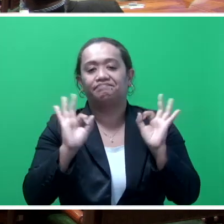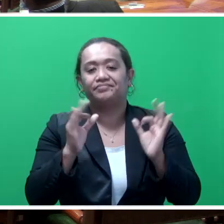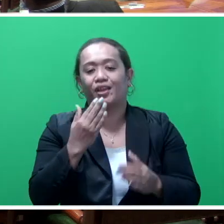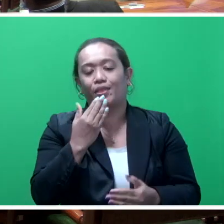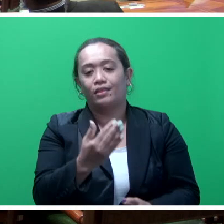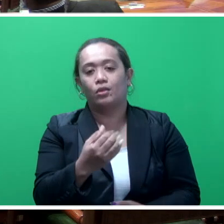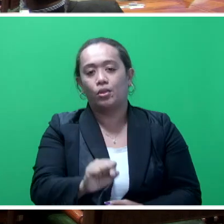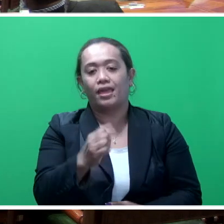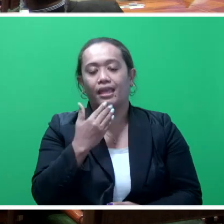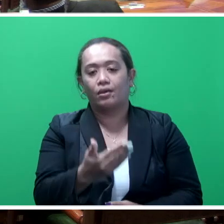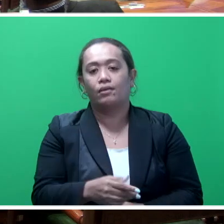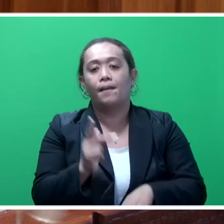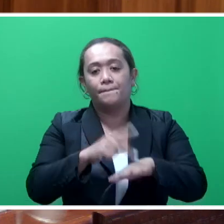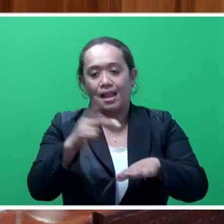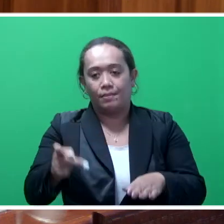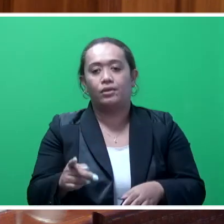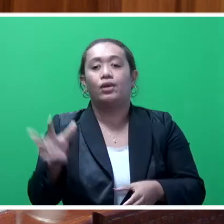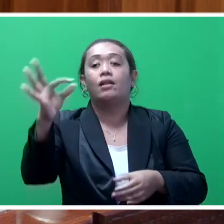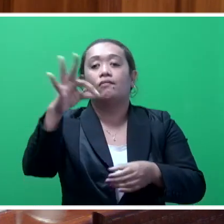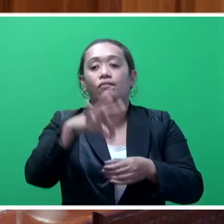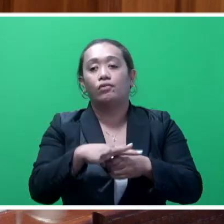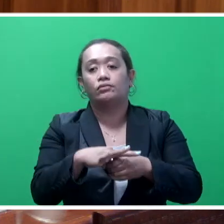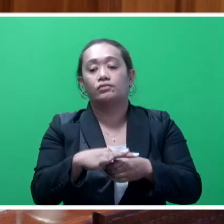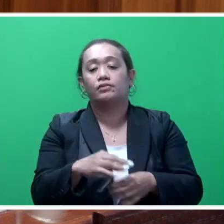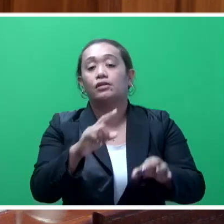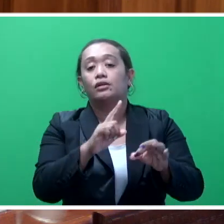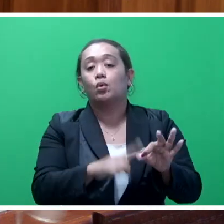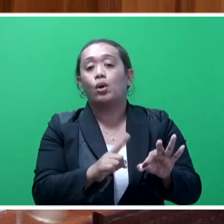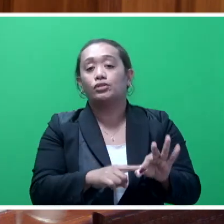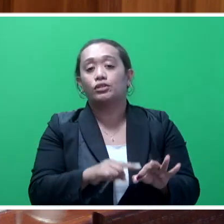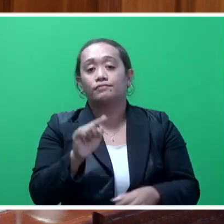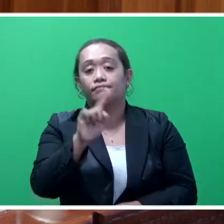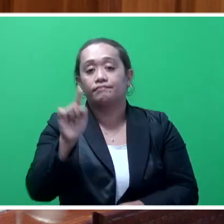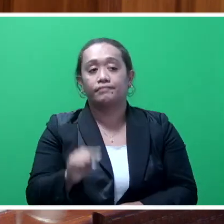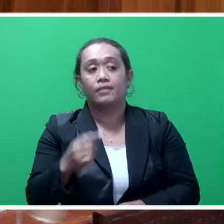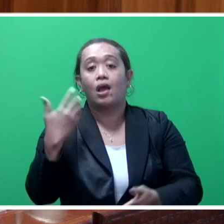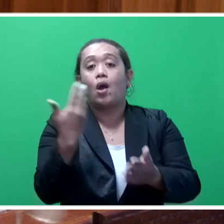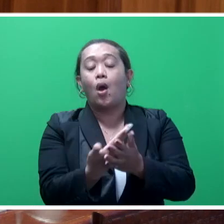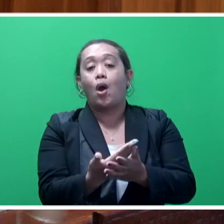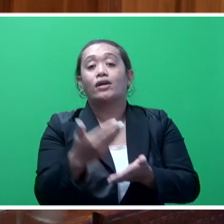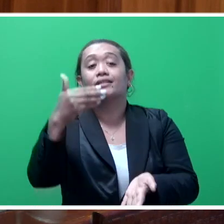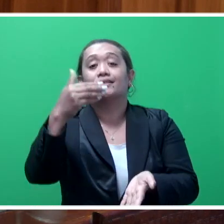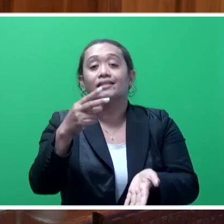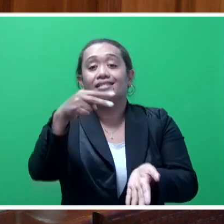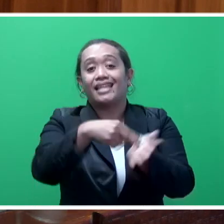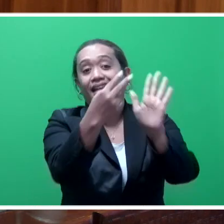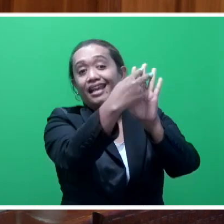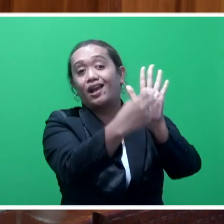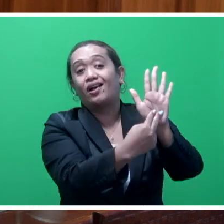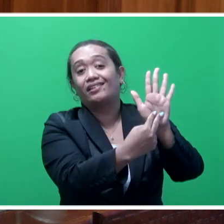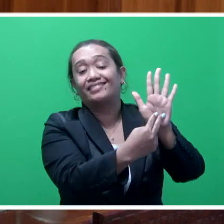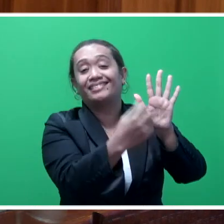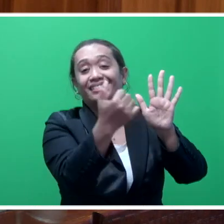Honourable members, the Parliament will now vote. The question is that under Standing Order 6, that so much of Standing